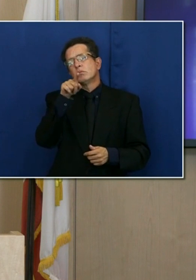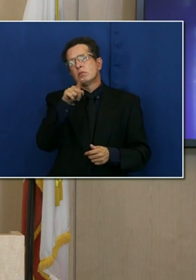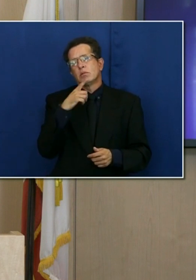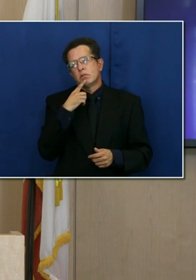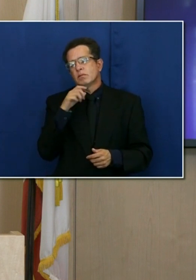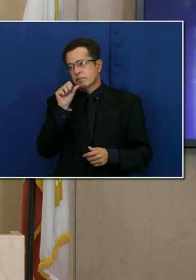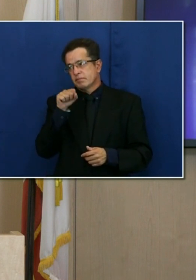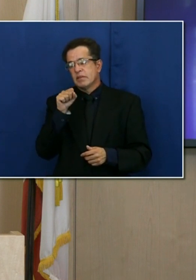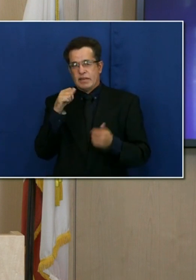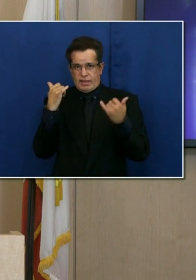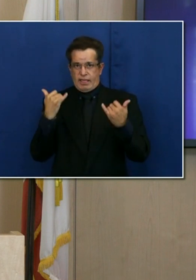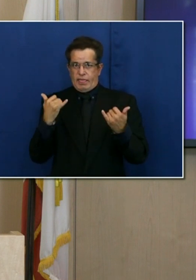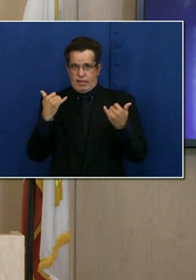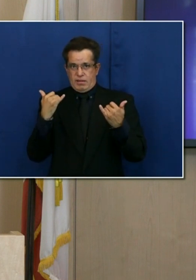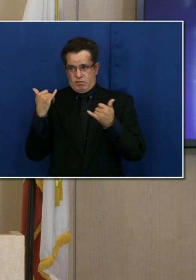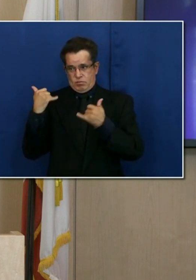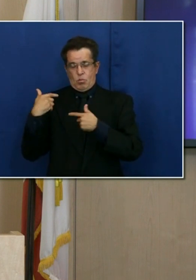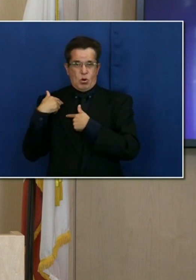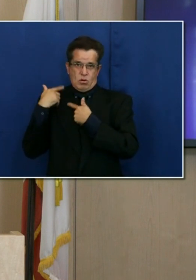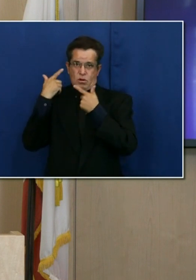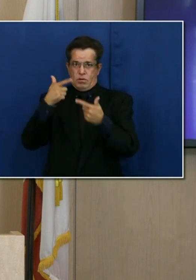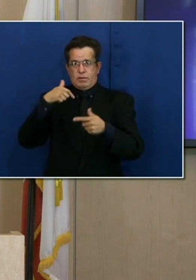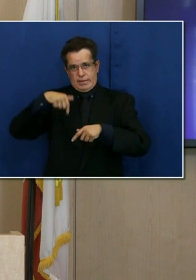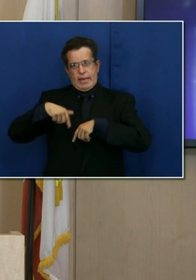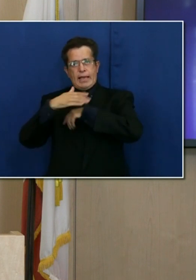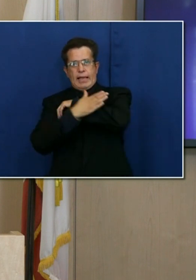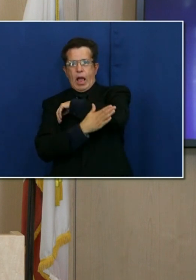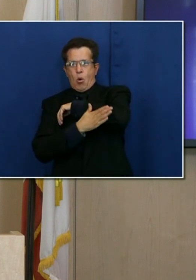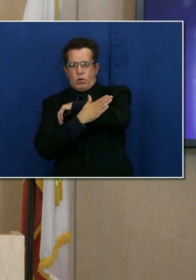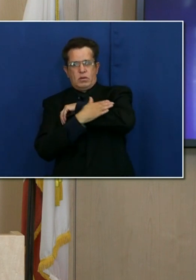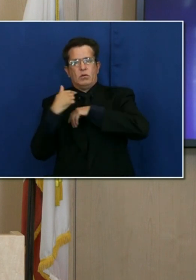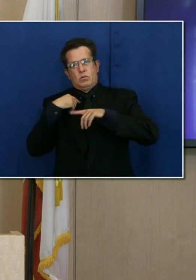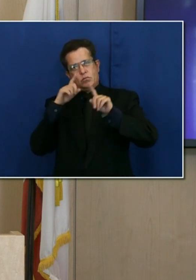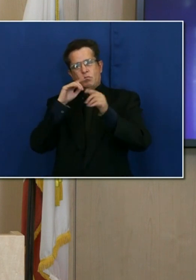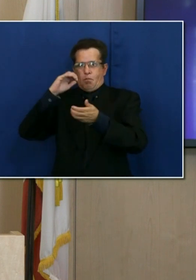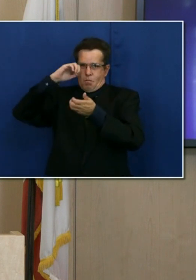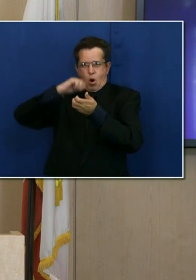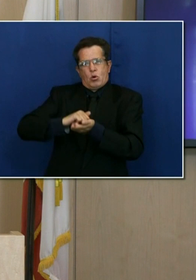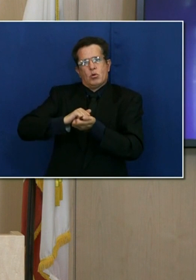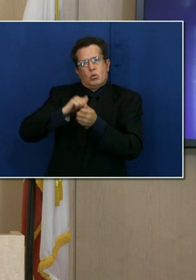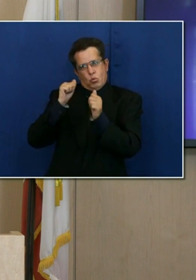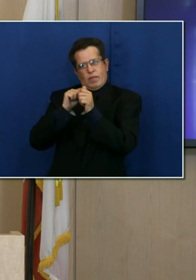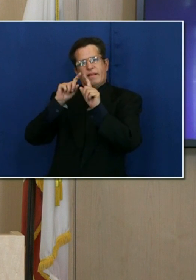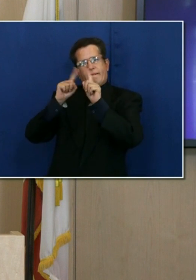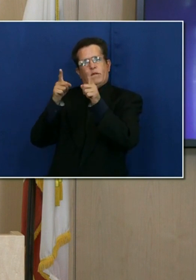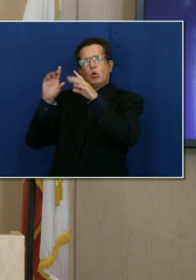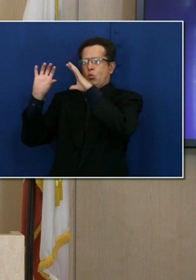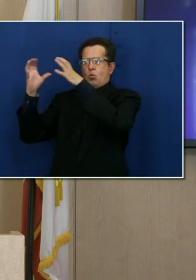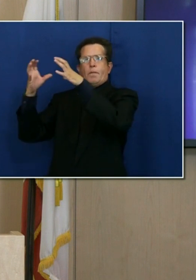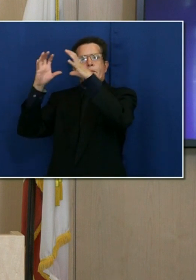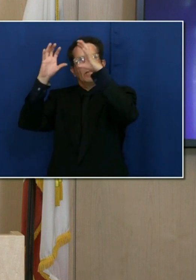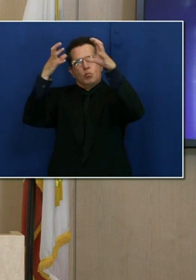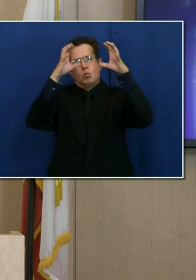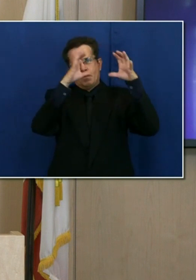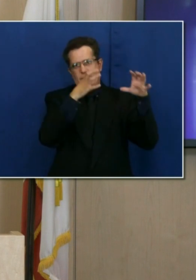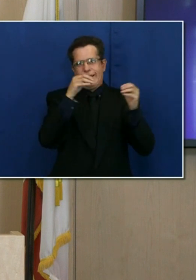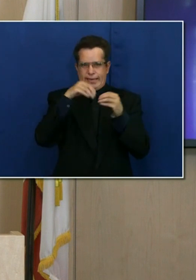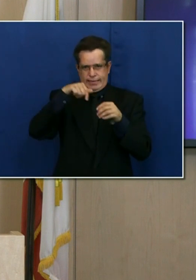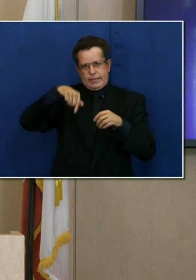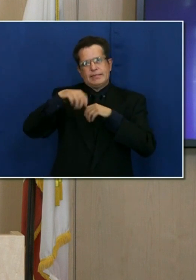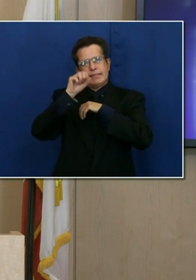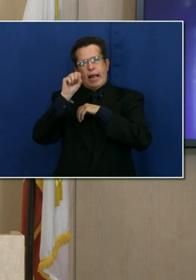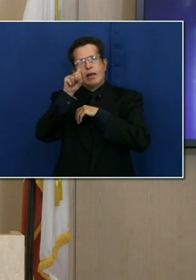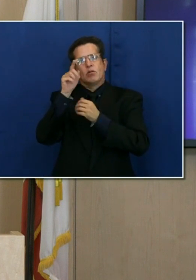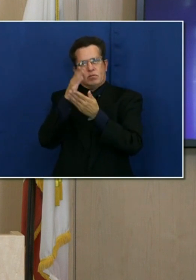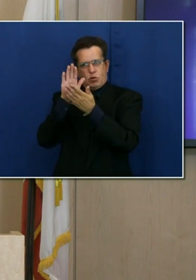period, as the county has been working with different sectors in the community, we've actually specifically worked with institutes of